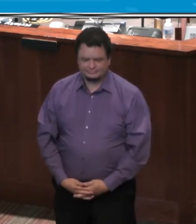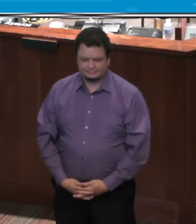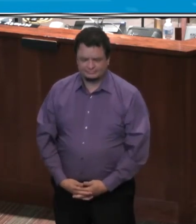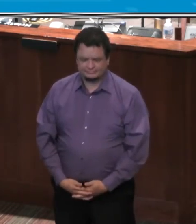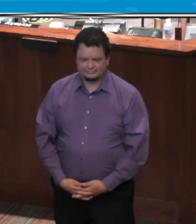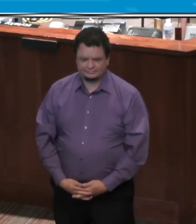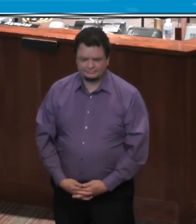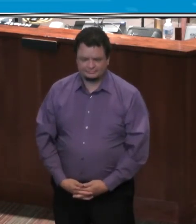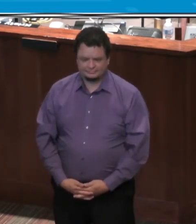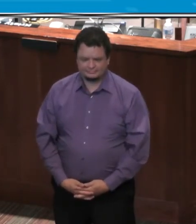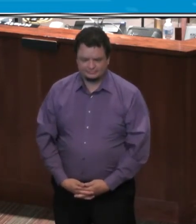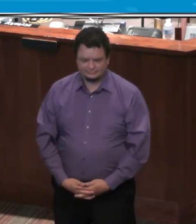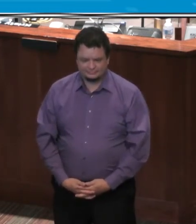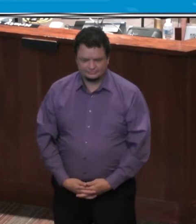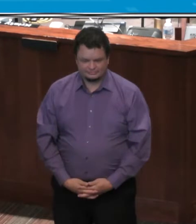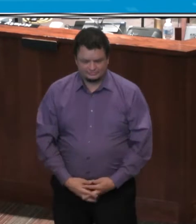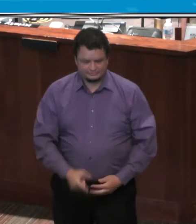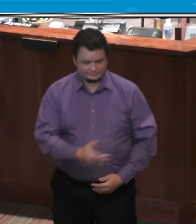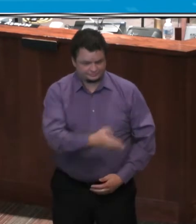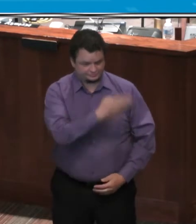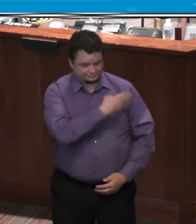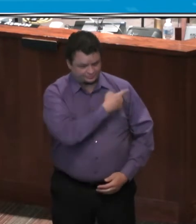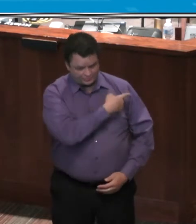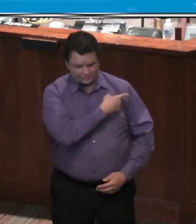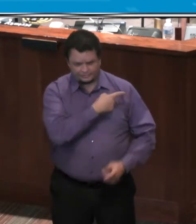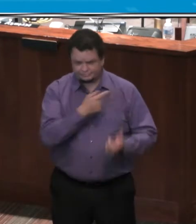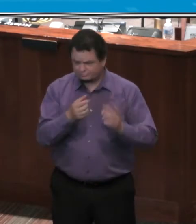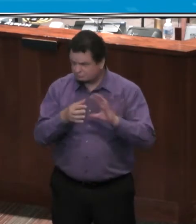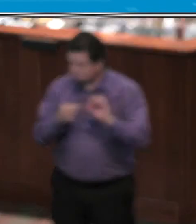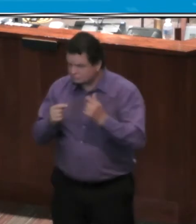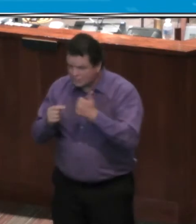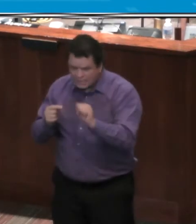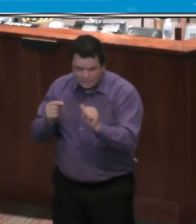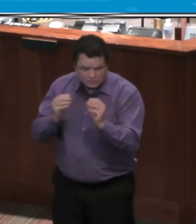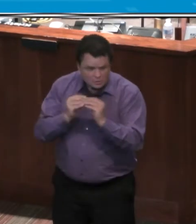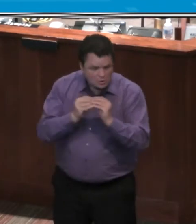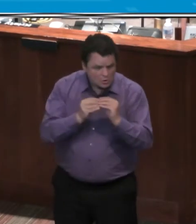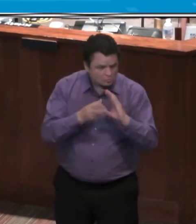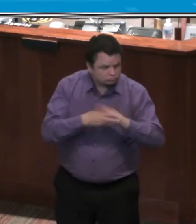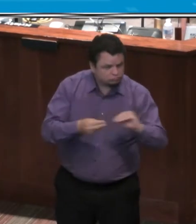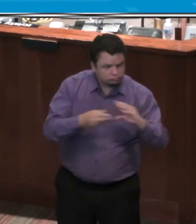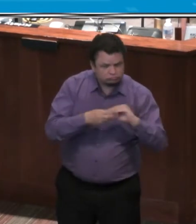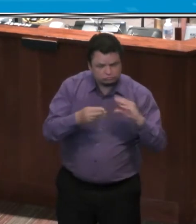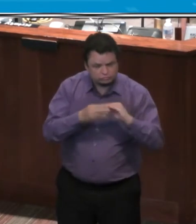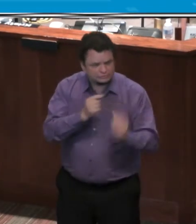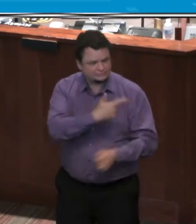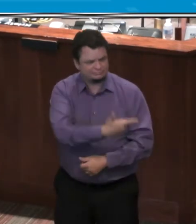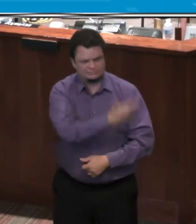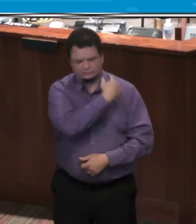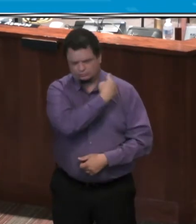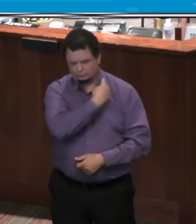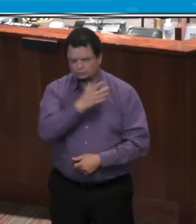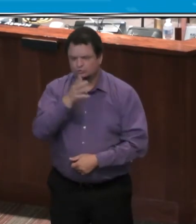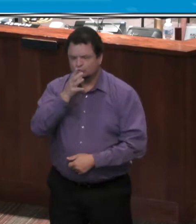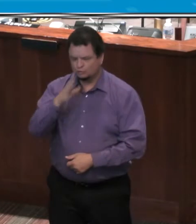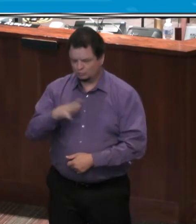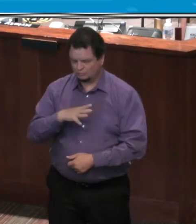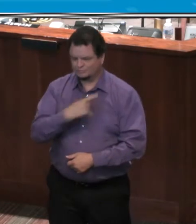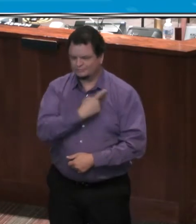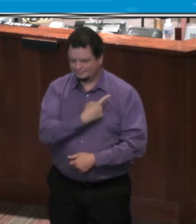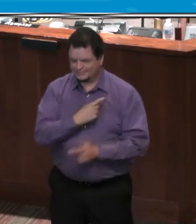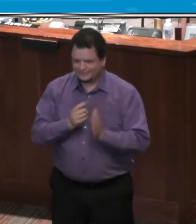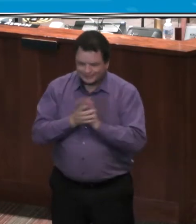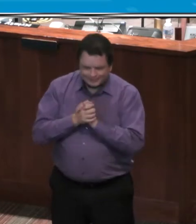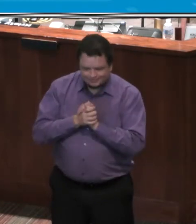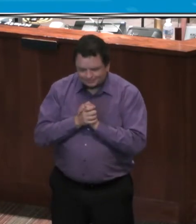Any other Board of Health member comments? Yes. Commissioner Bremer. Thank you. To follow on the previous